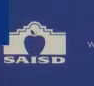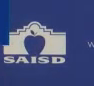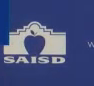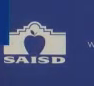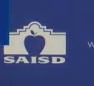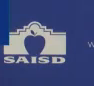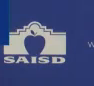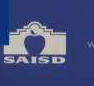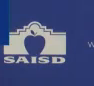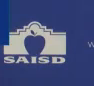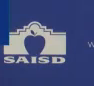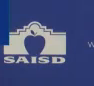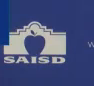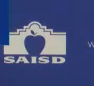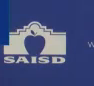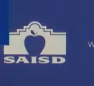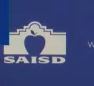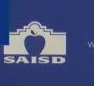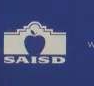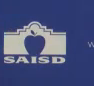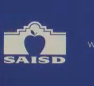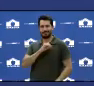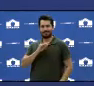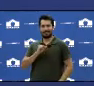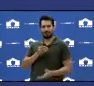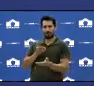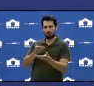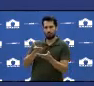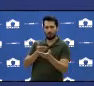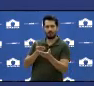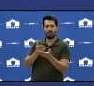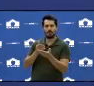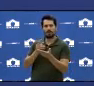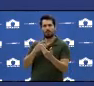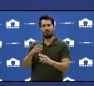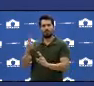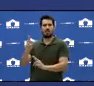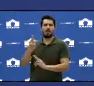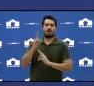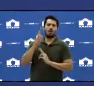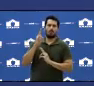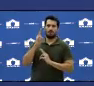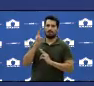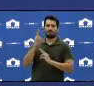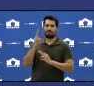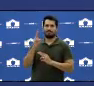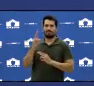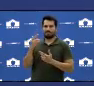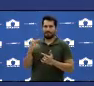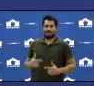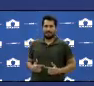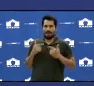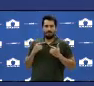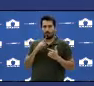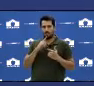children, our family, our staff. And it is an amazing honor of a lifetime to have